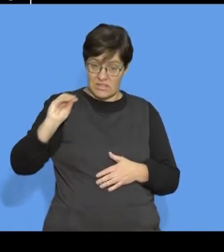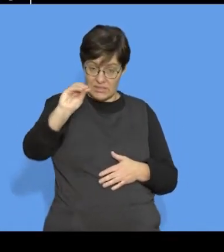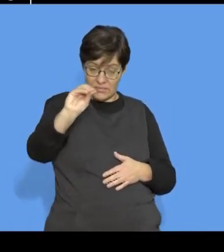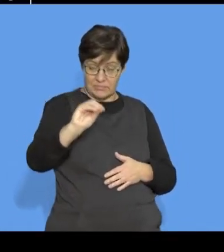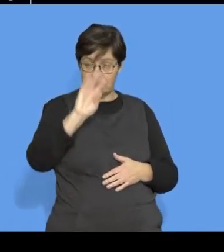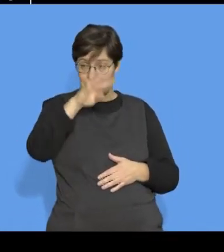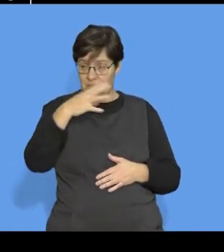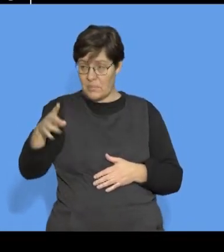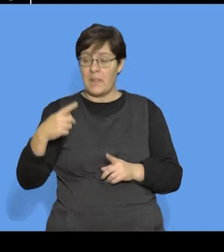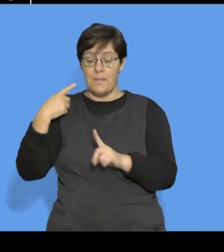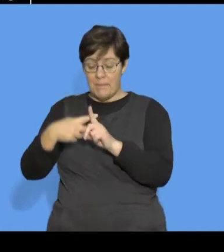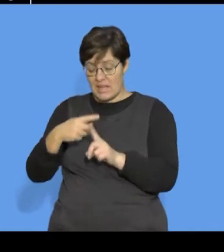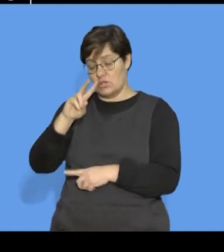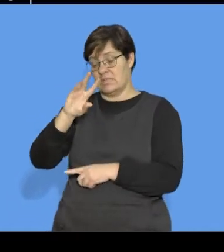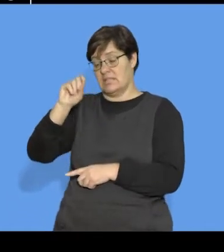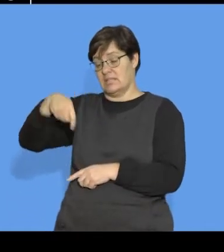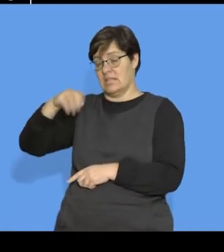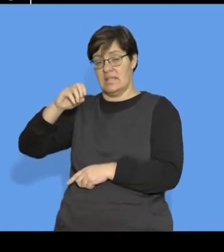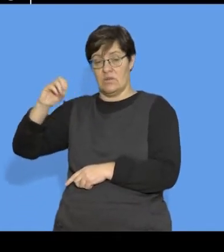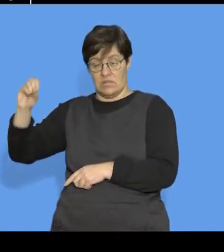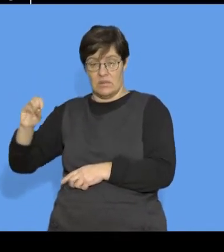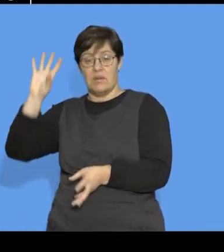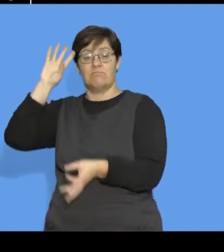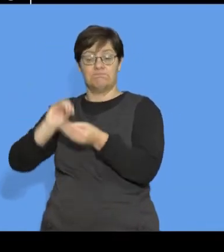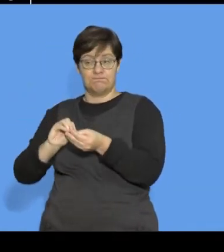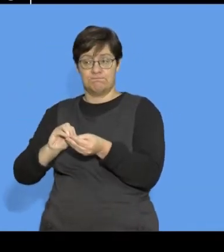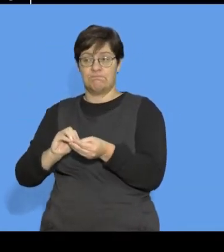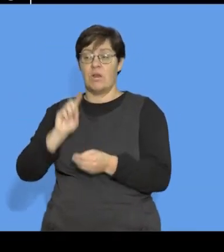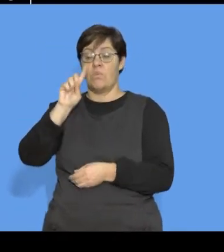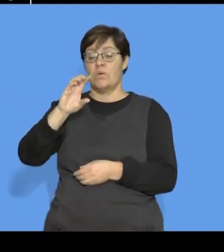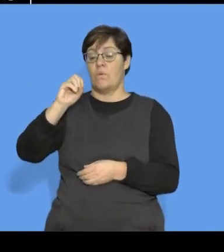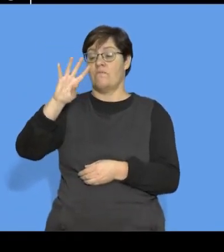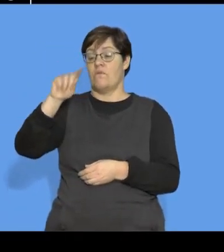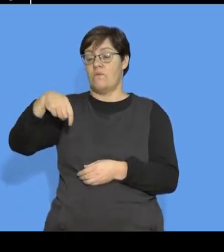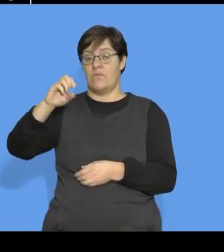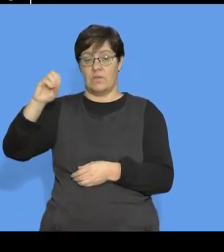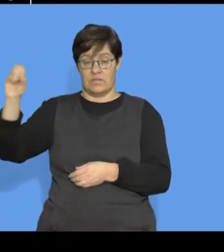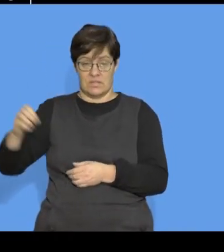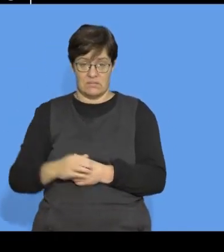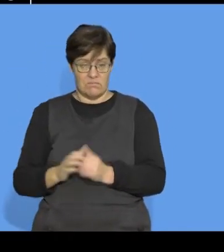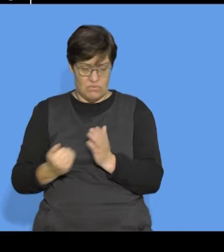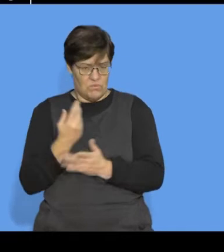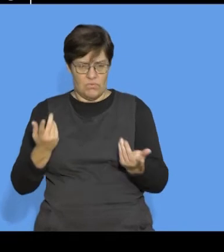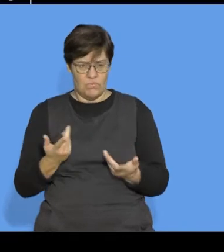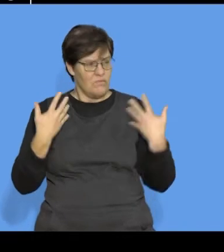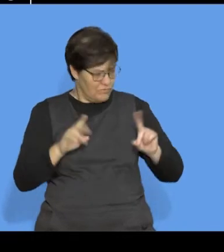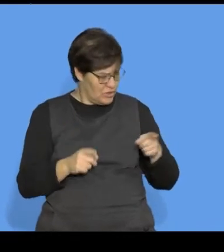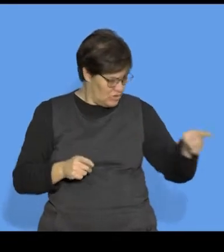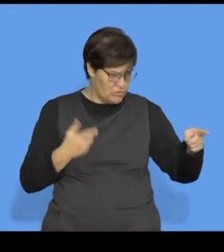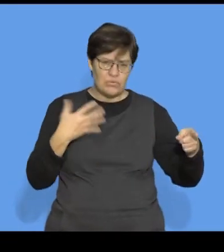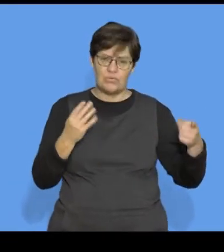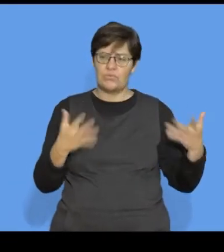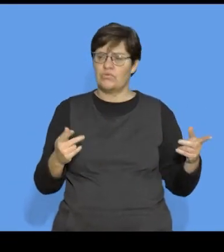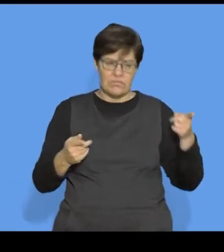the first figure in my table, plus the 20,000 to give me a total of 104,000. It's not